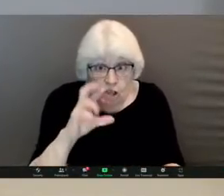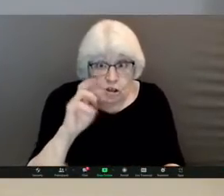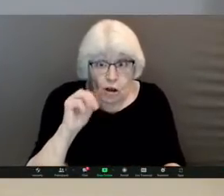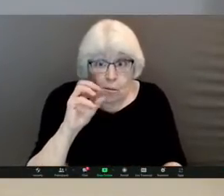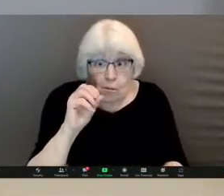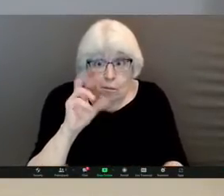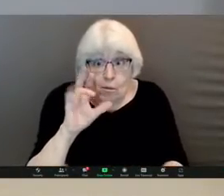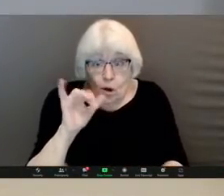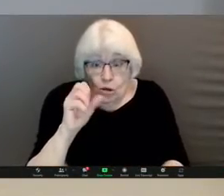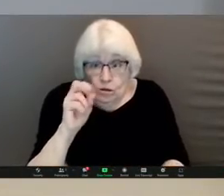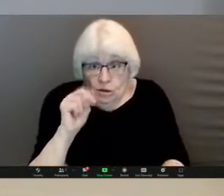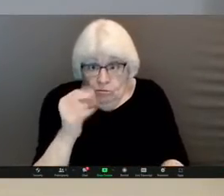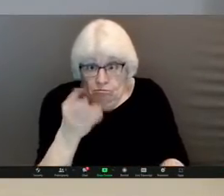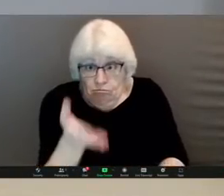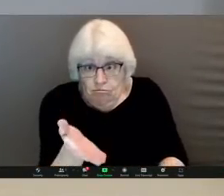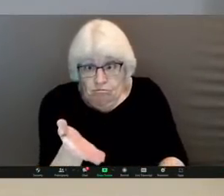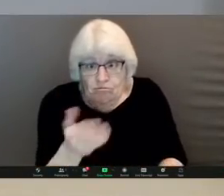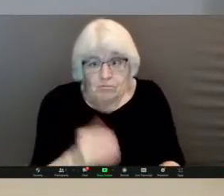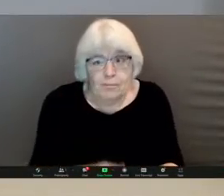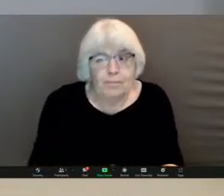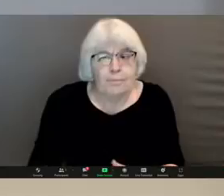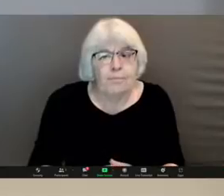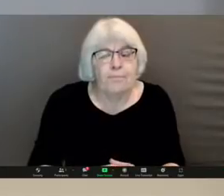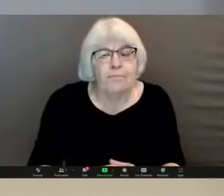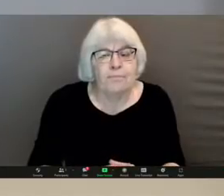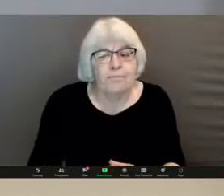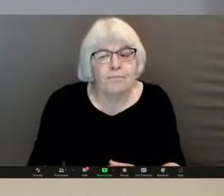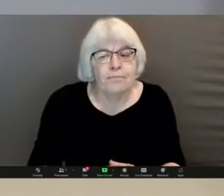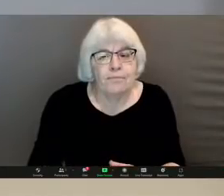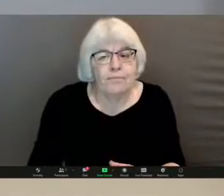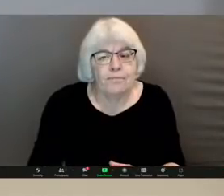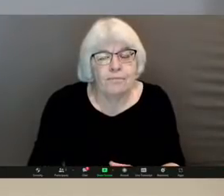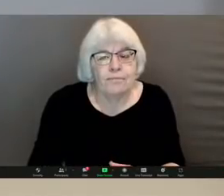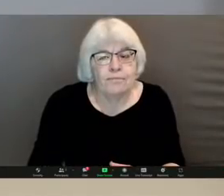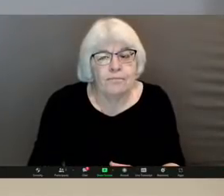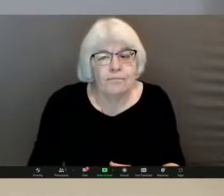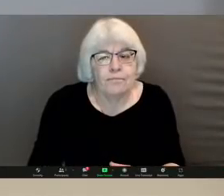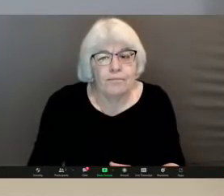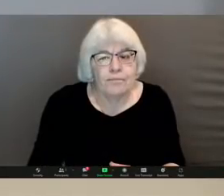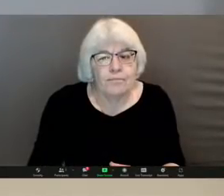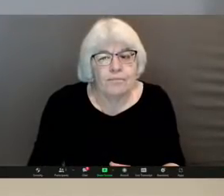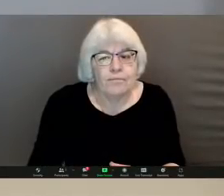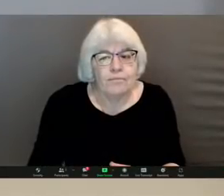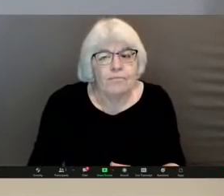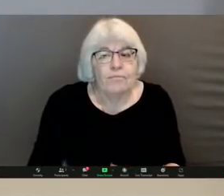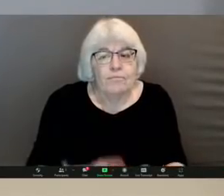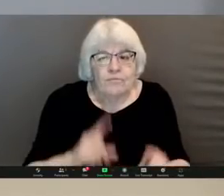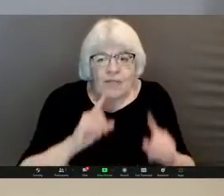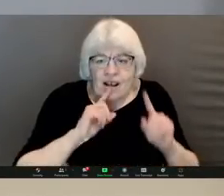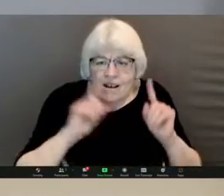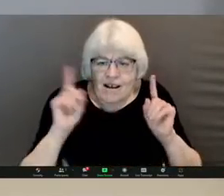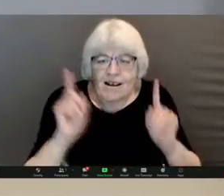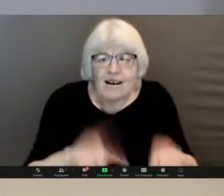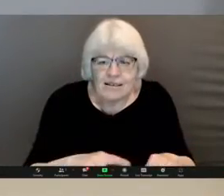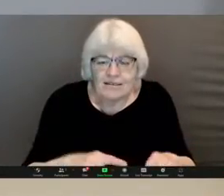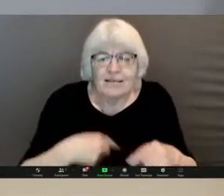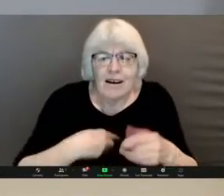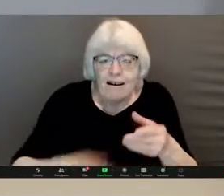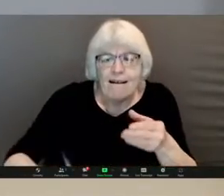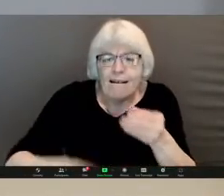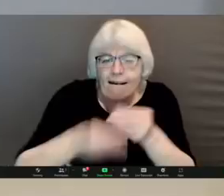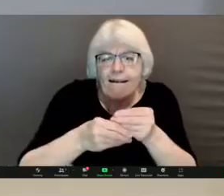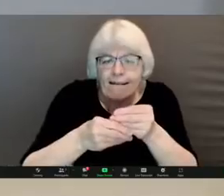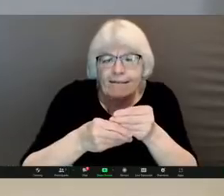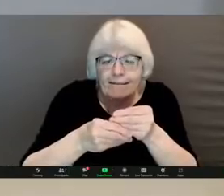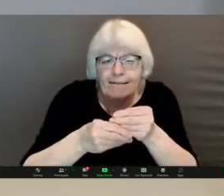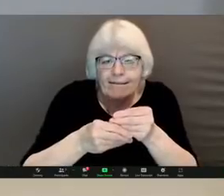be part of that movement towards the Step 5 and the reopening